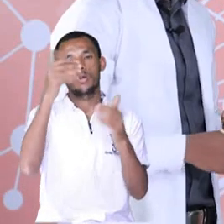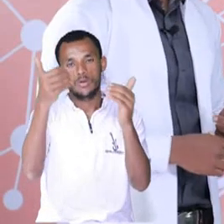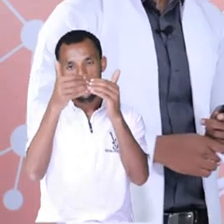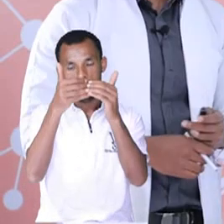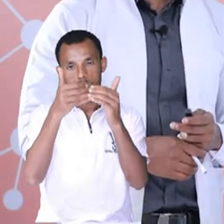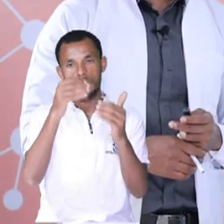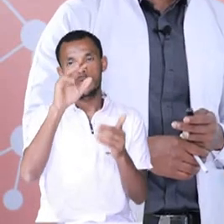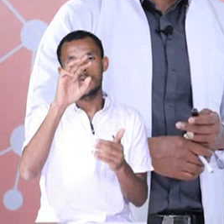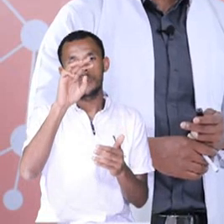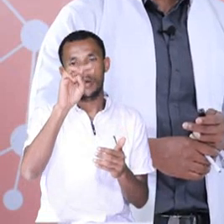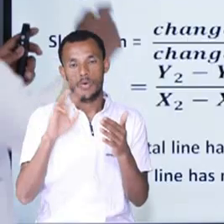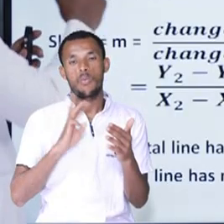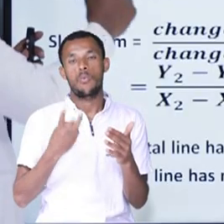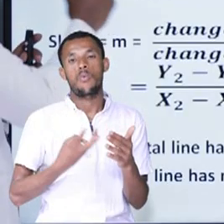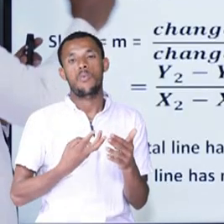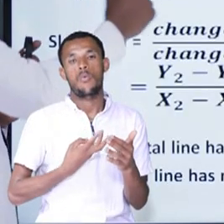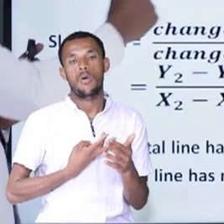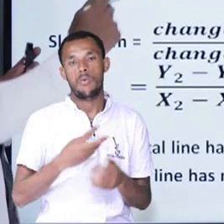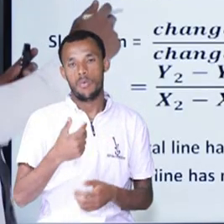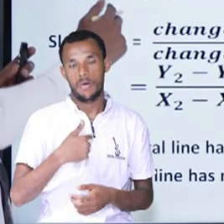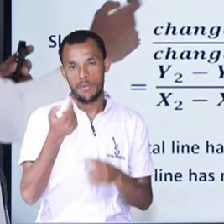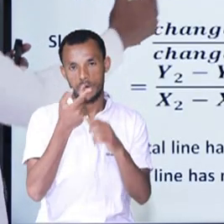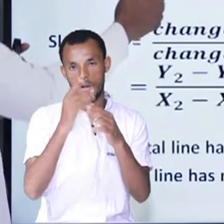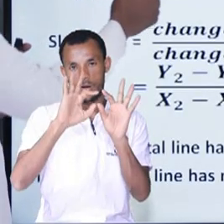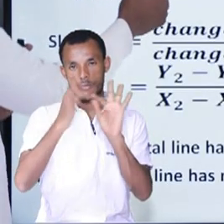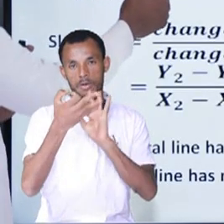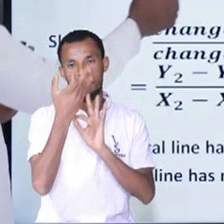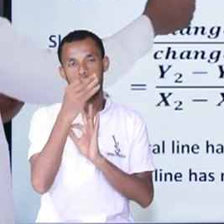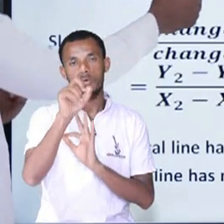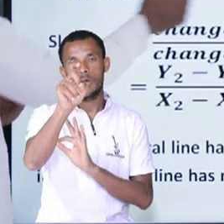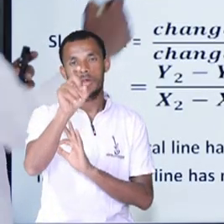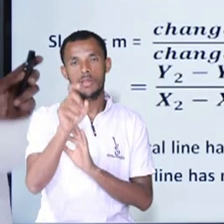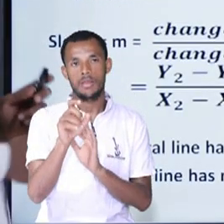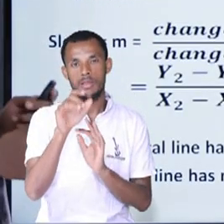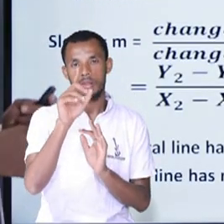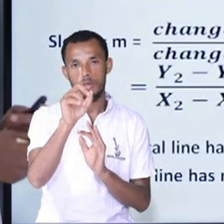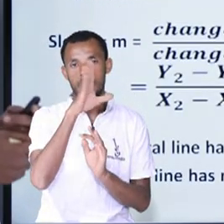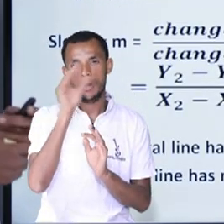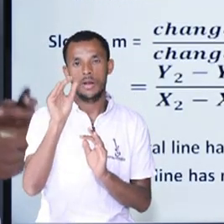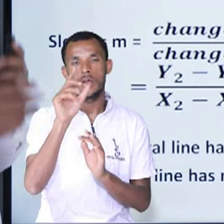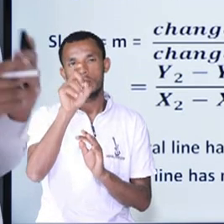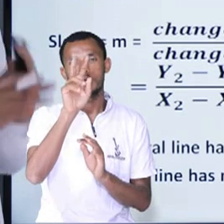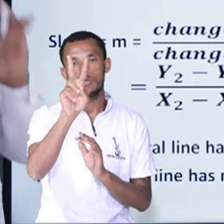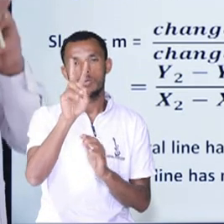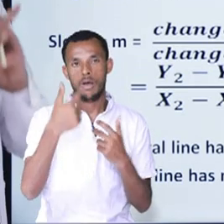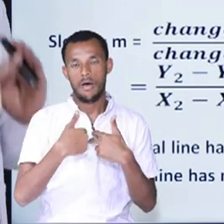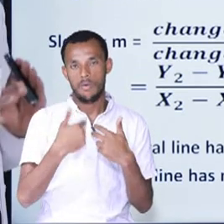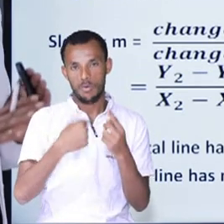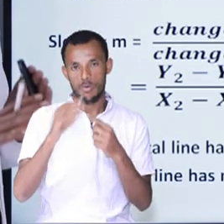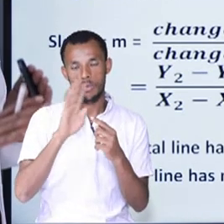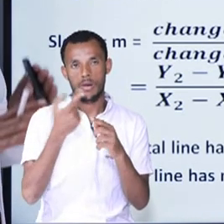to mx. In this case, we have the definition of x1 and x2 have to